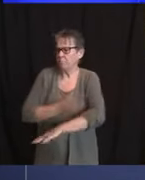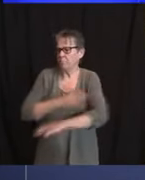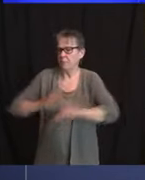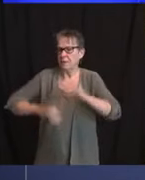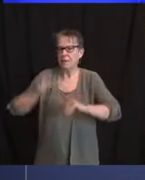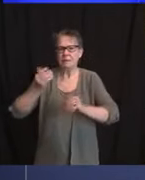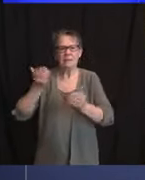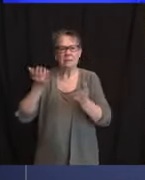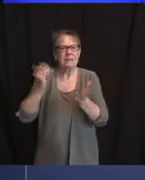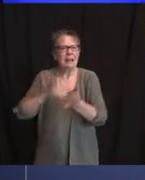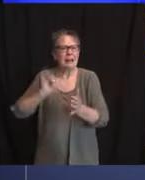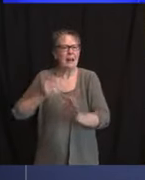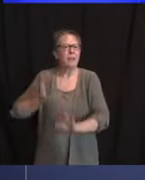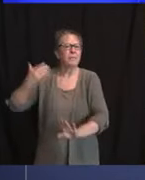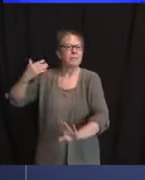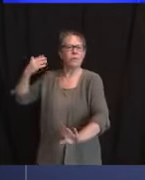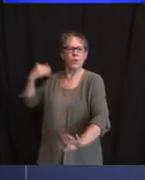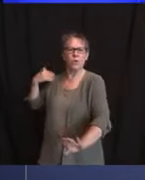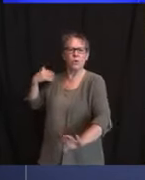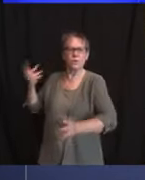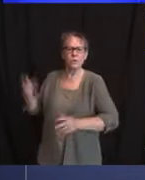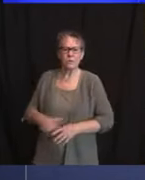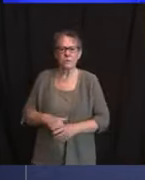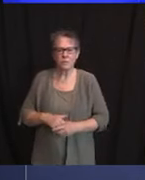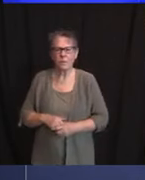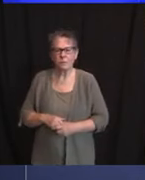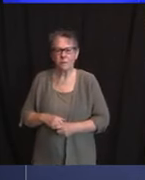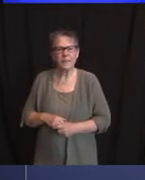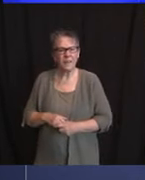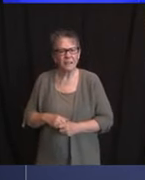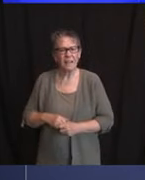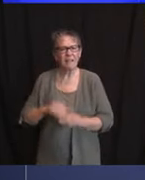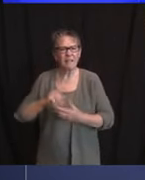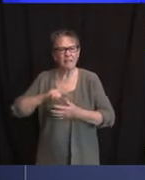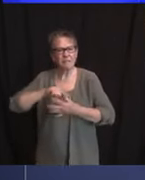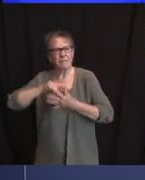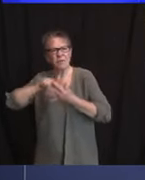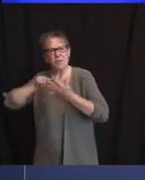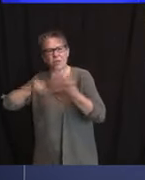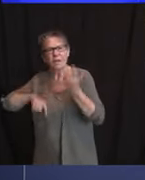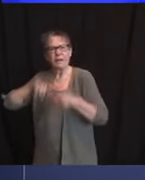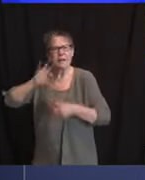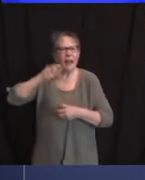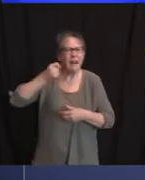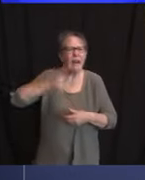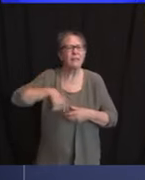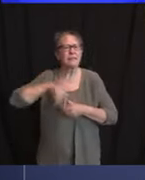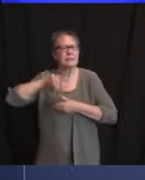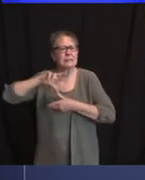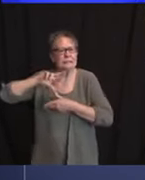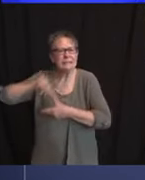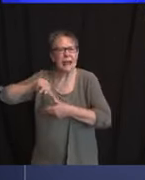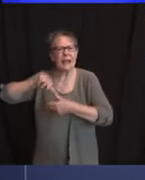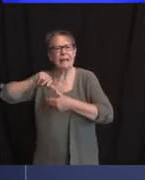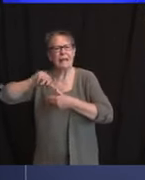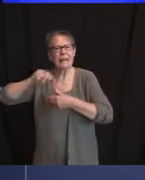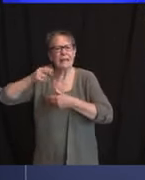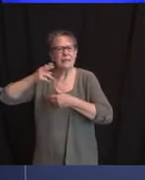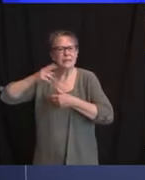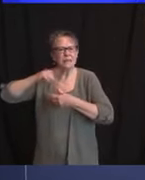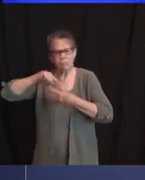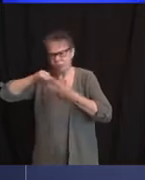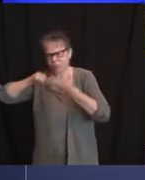health infrastructure. I see a rising sun on New Jersey and the nation, not a setting sun. And together, Governor, we're going to